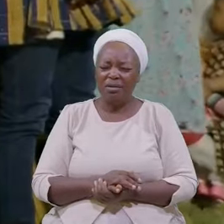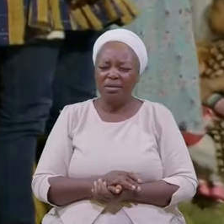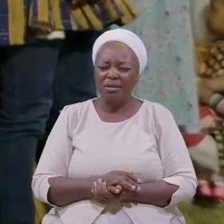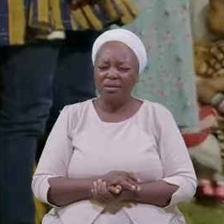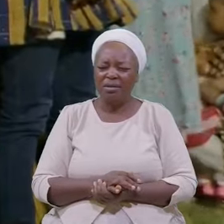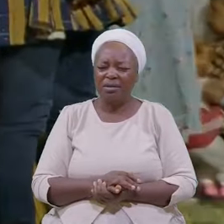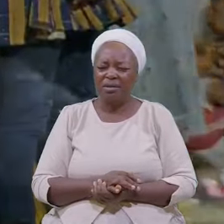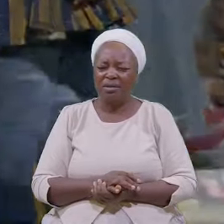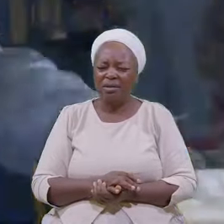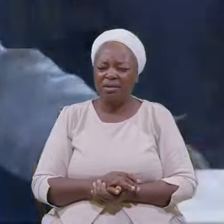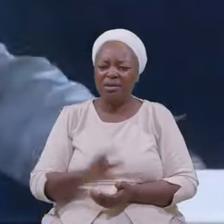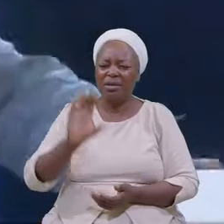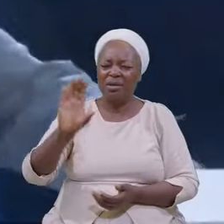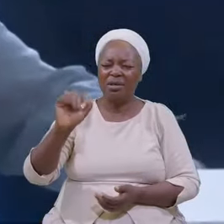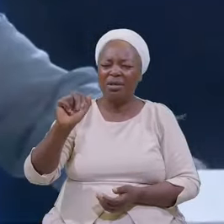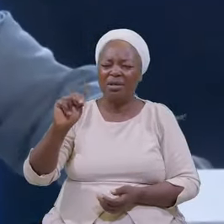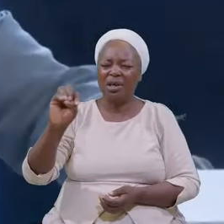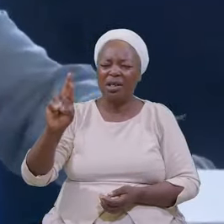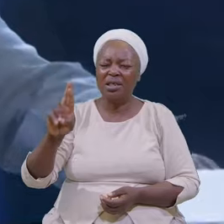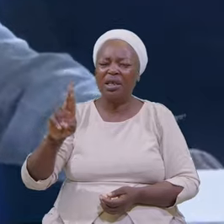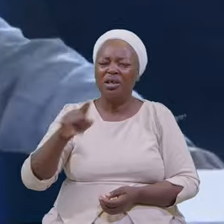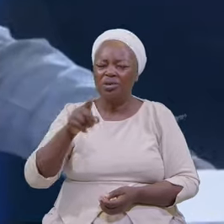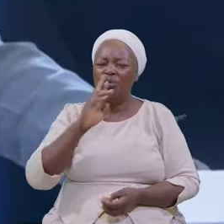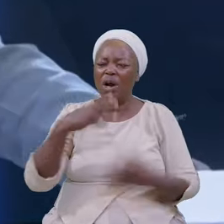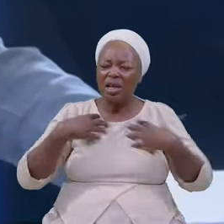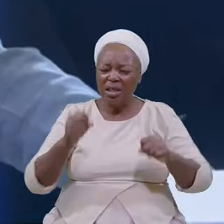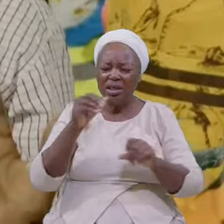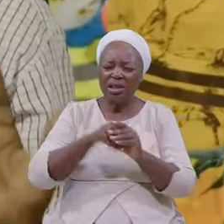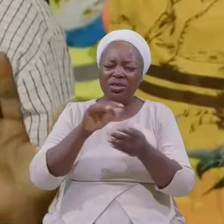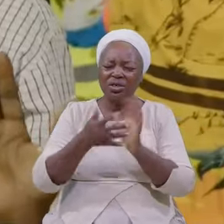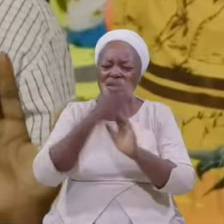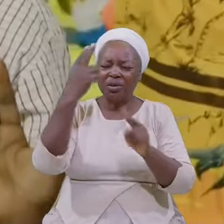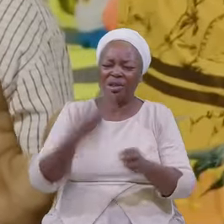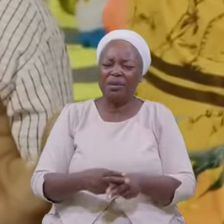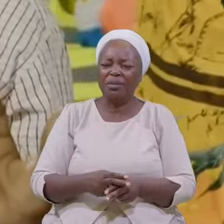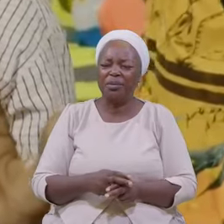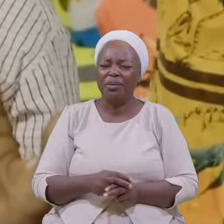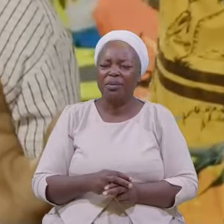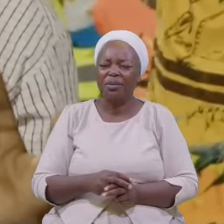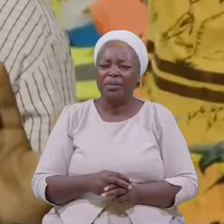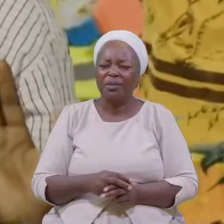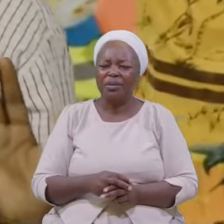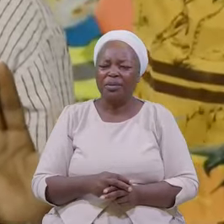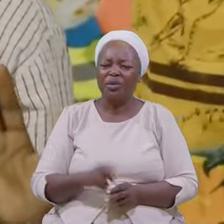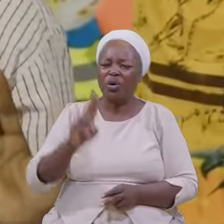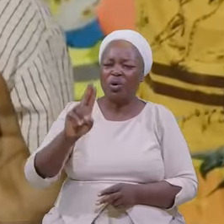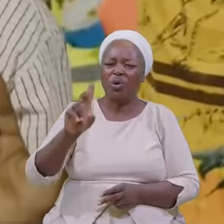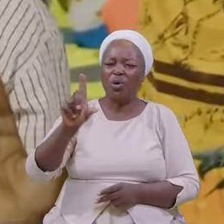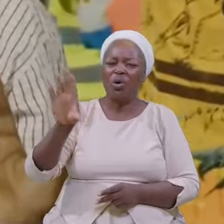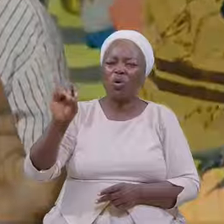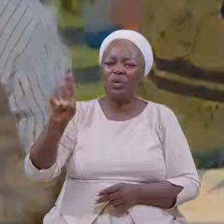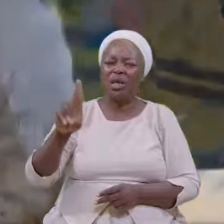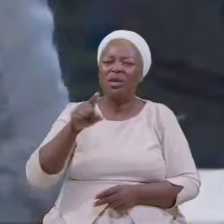nom de Jésus. Cancer, you are healed in Jesus' name. Vous êtes guéri du cancer au nom de Jésus. Ulcer, you